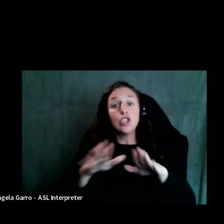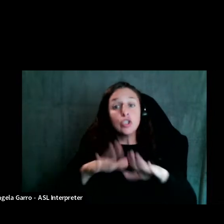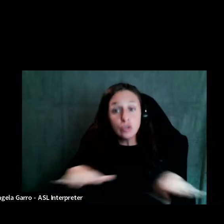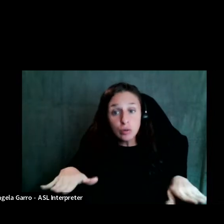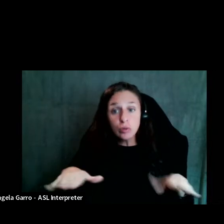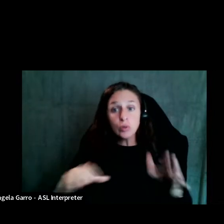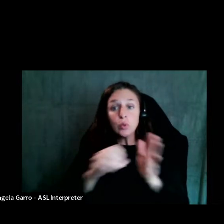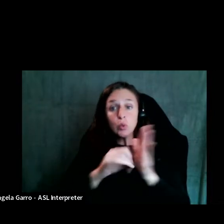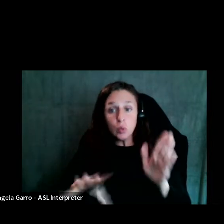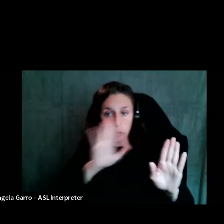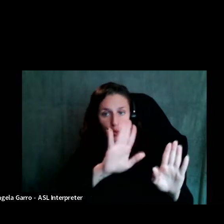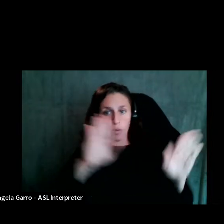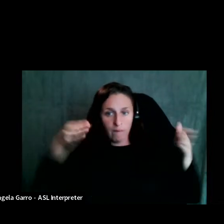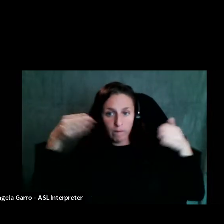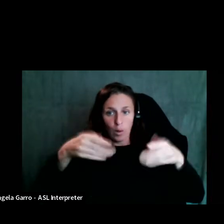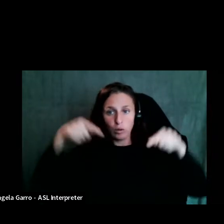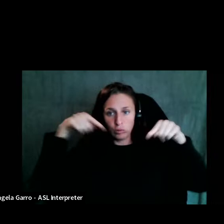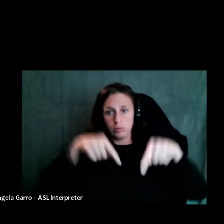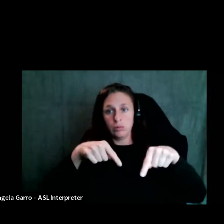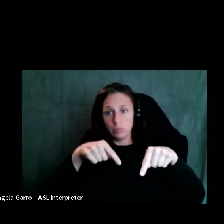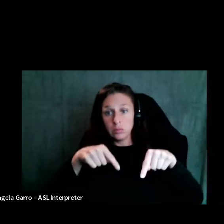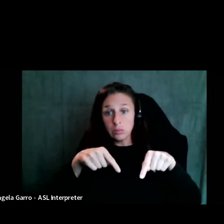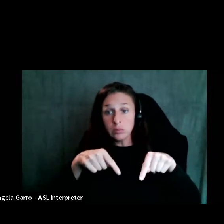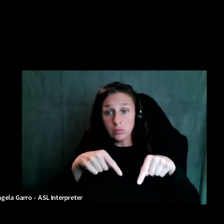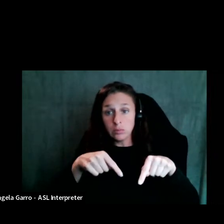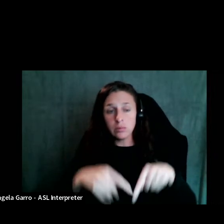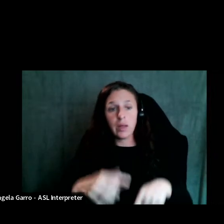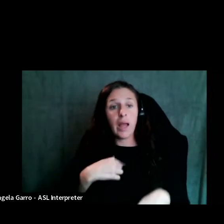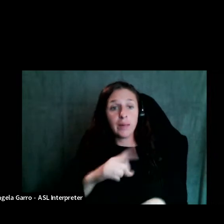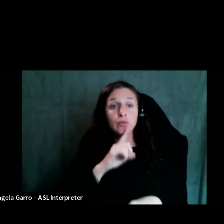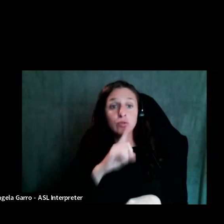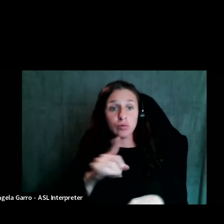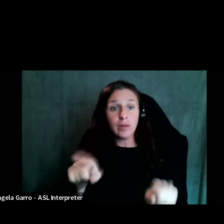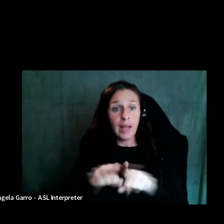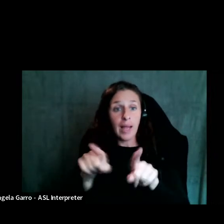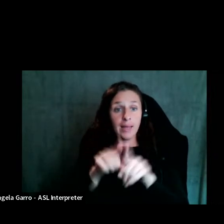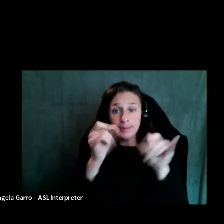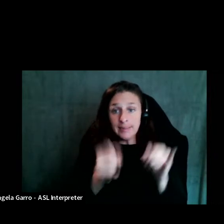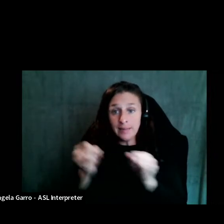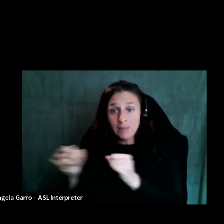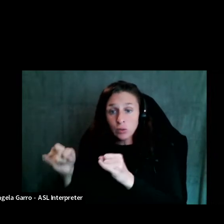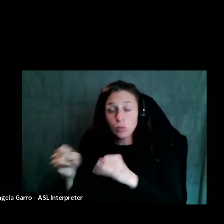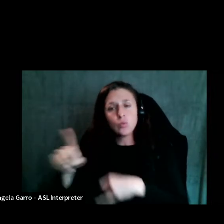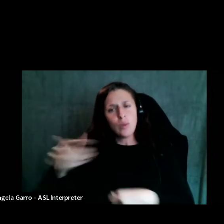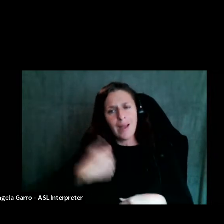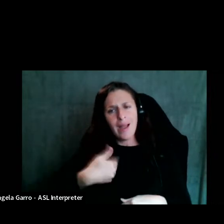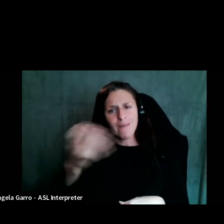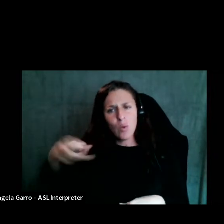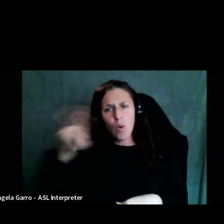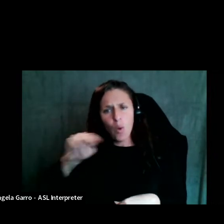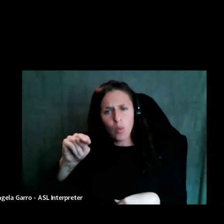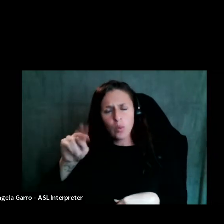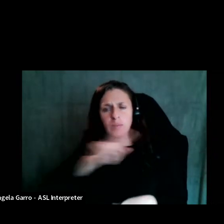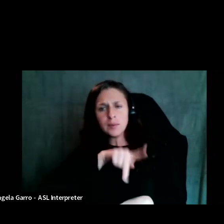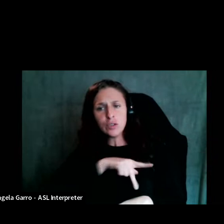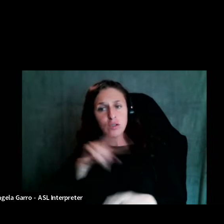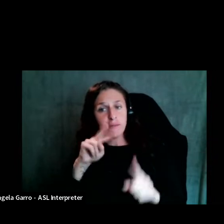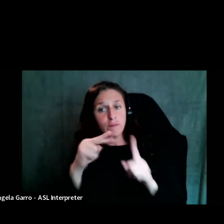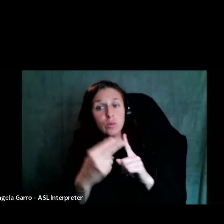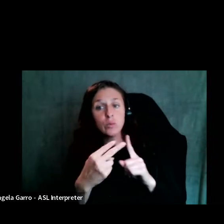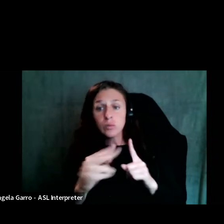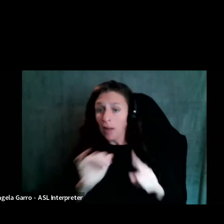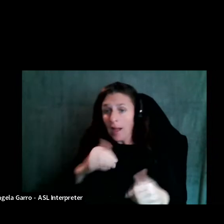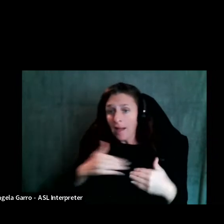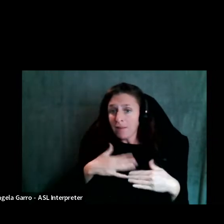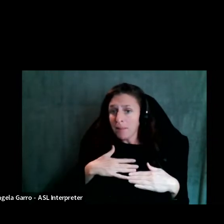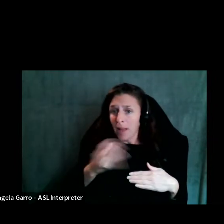purview, and that's where your focus should be. I'm sure as individuals, you have your own personal views. I have mine own as